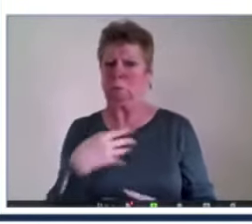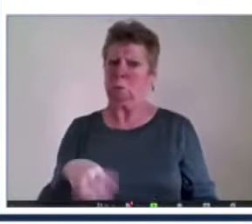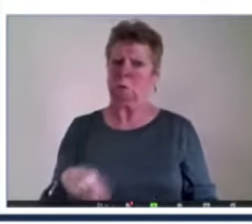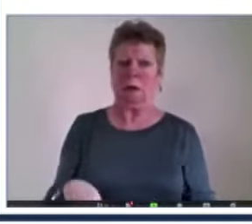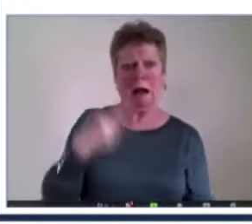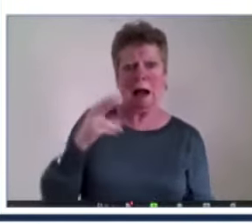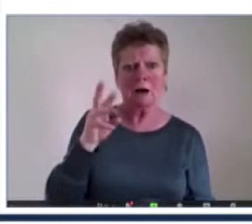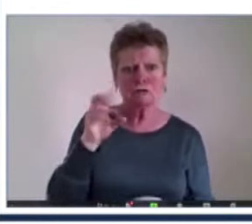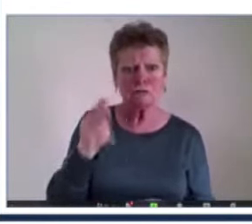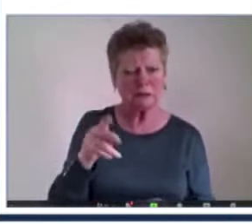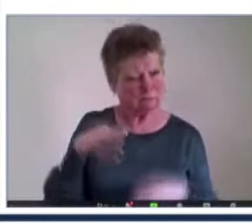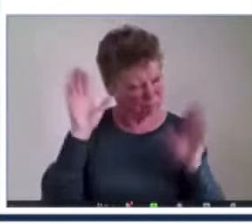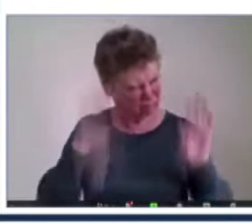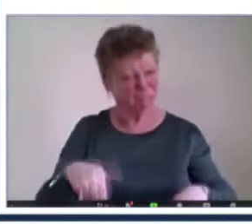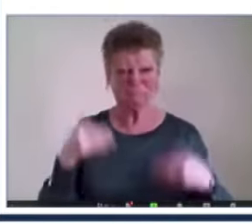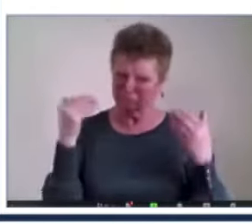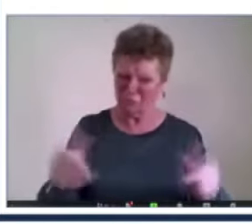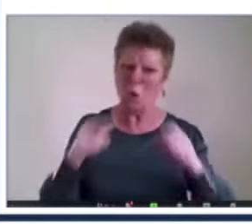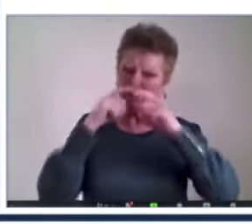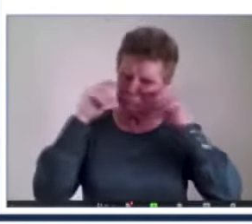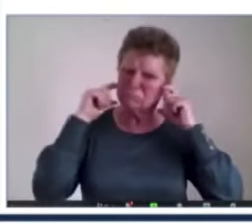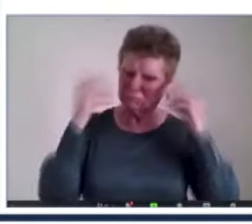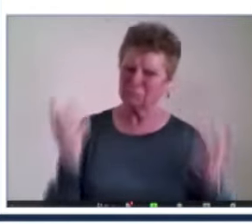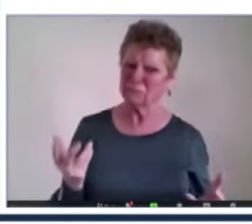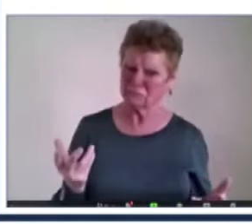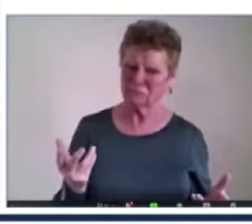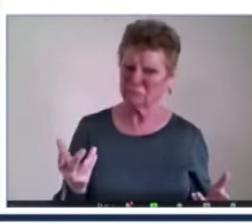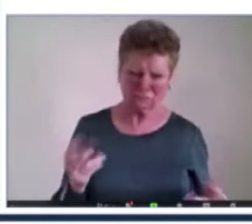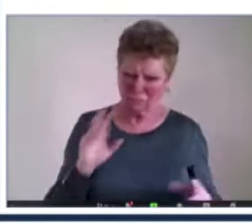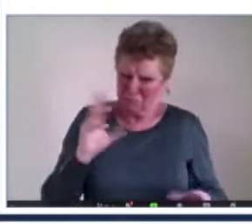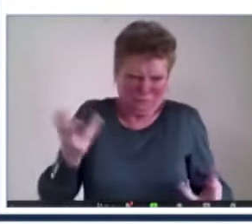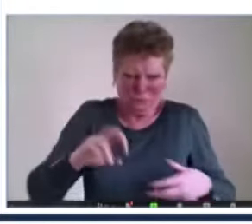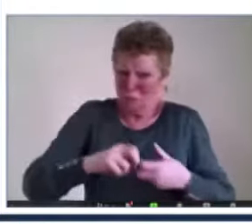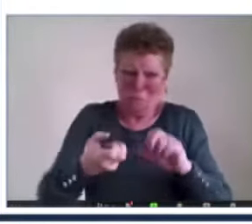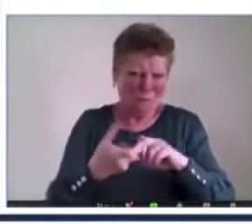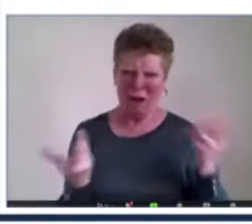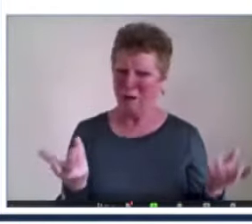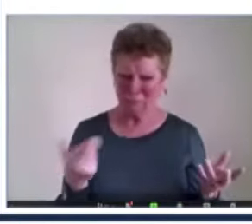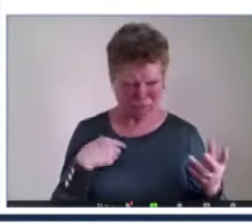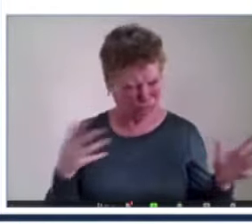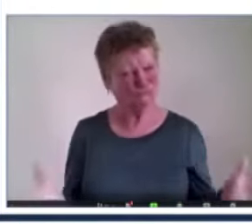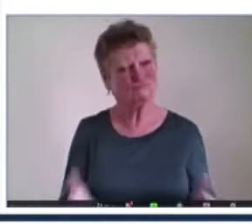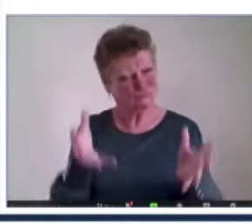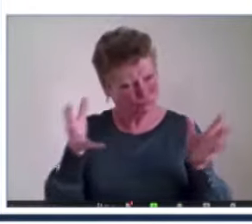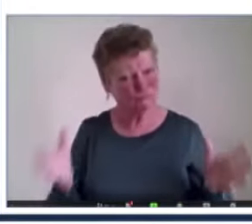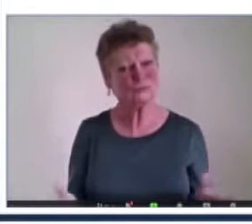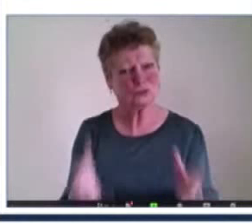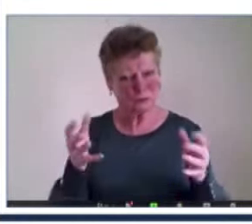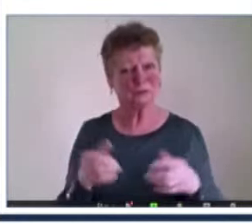group, wear a mask. There's absolutely no issue with wearing a mask. We strongly recommend